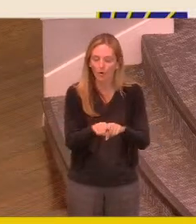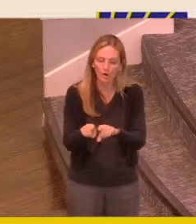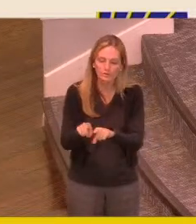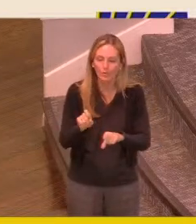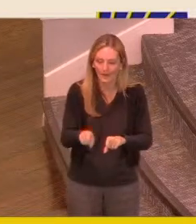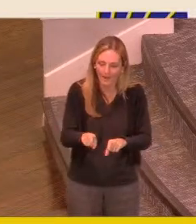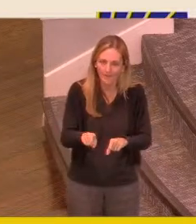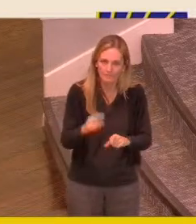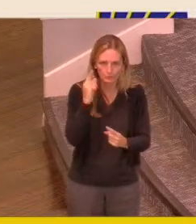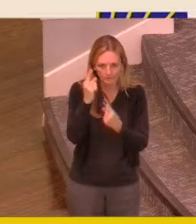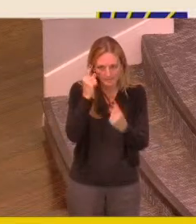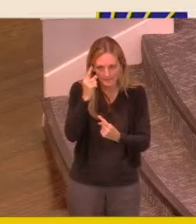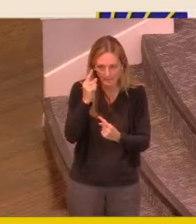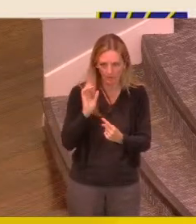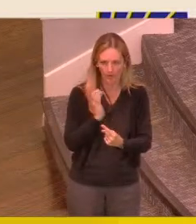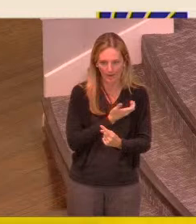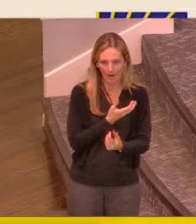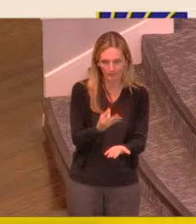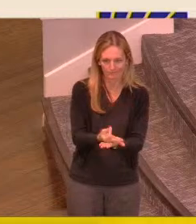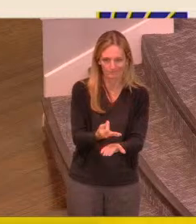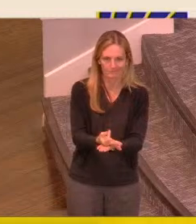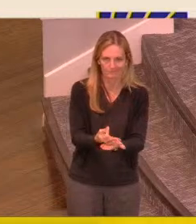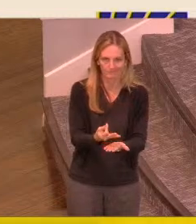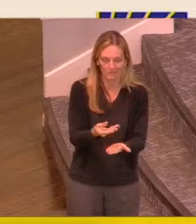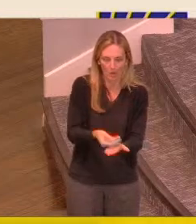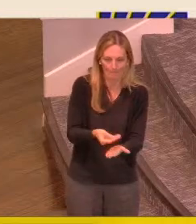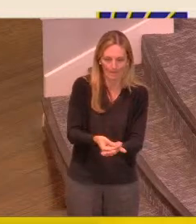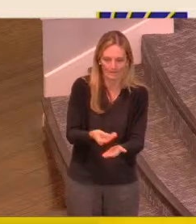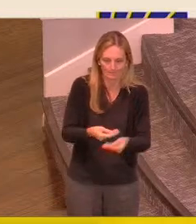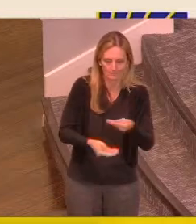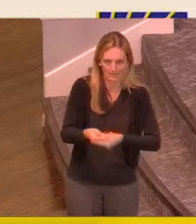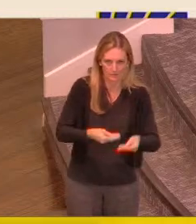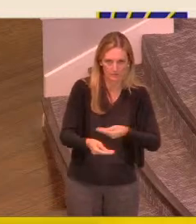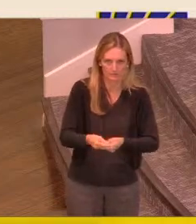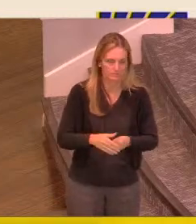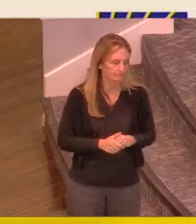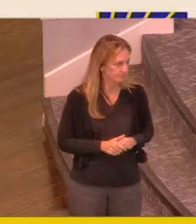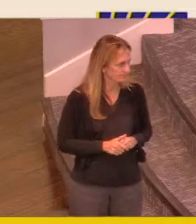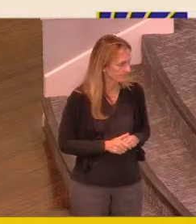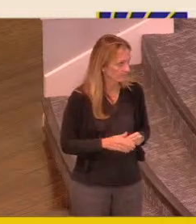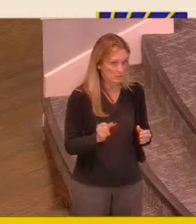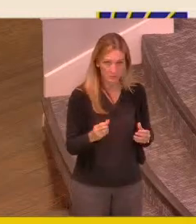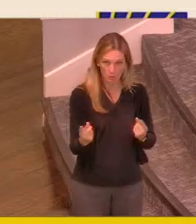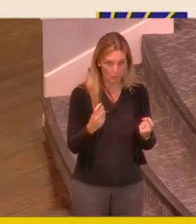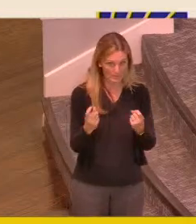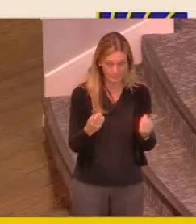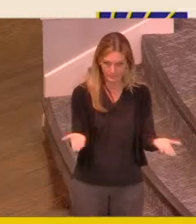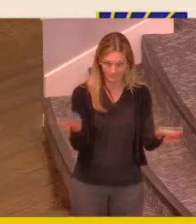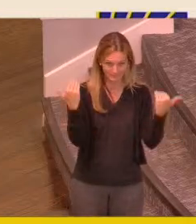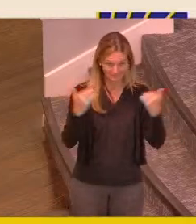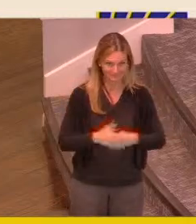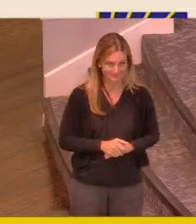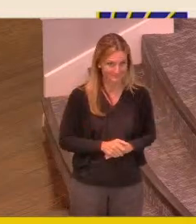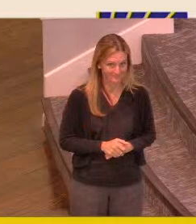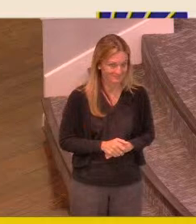And so with that, I'll be happy to take your questions and move over here so the sun isn't directly in my eye.